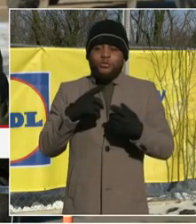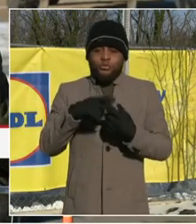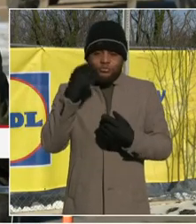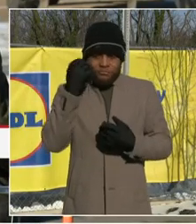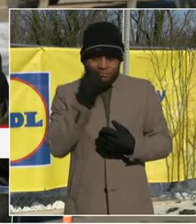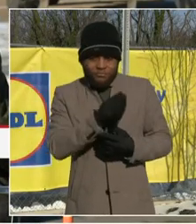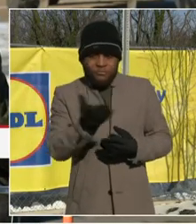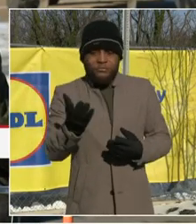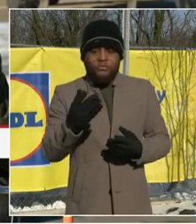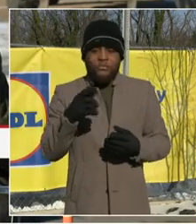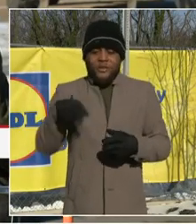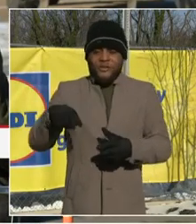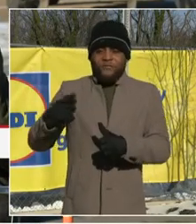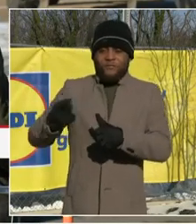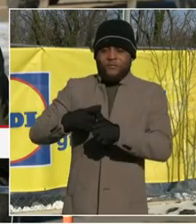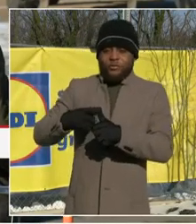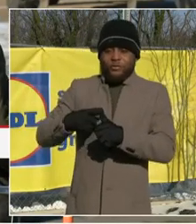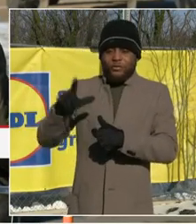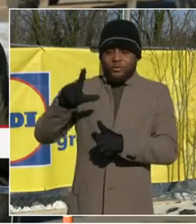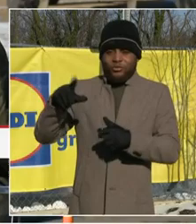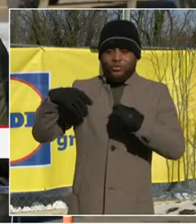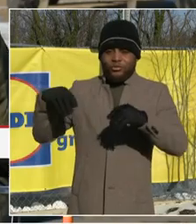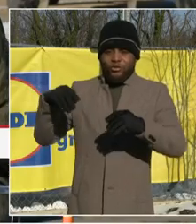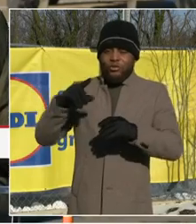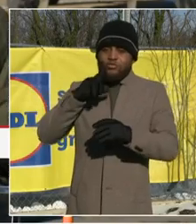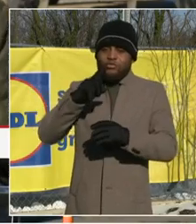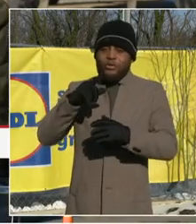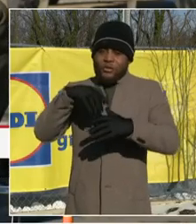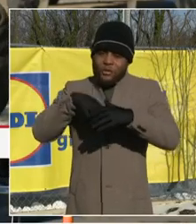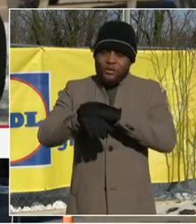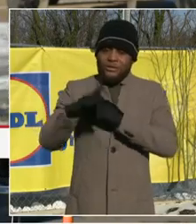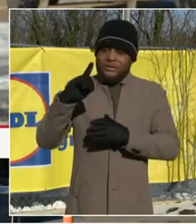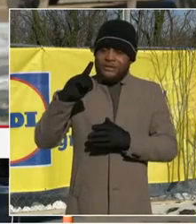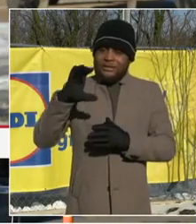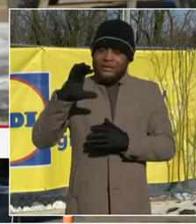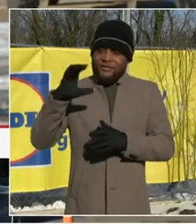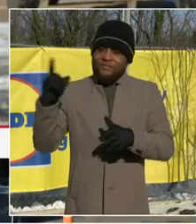to enter the District of Columbia, which is a very big deal.